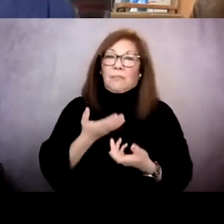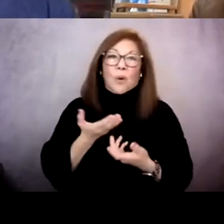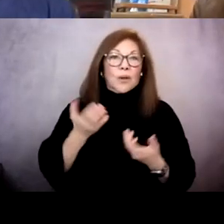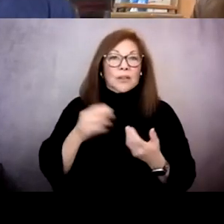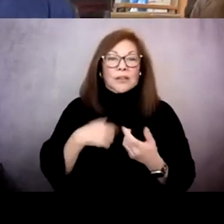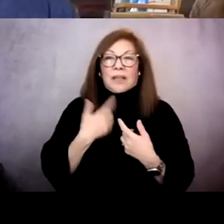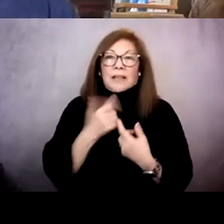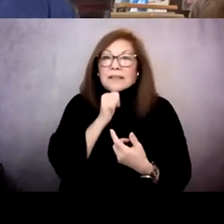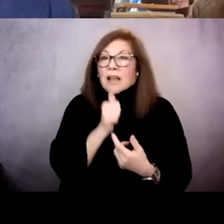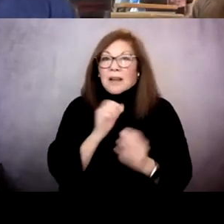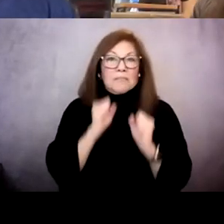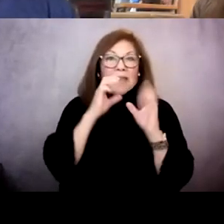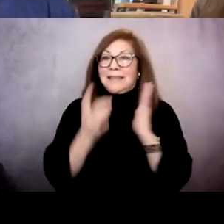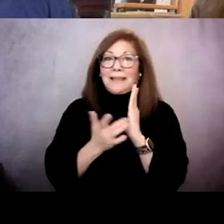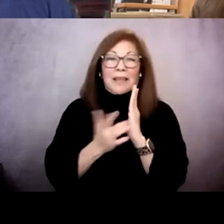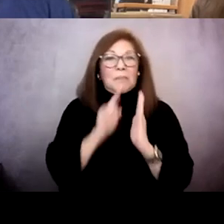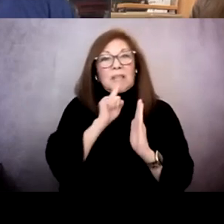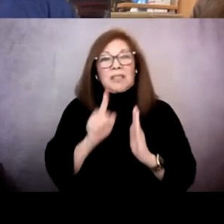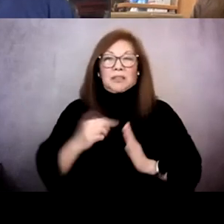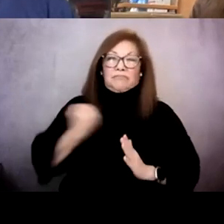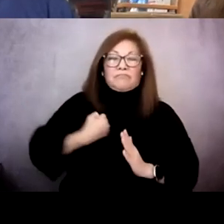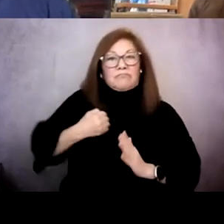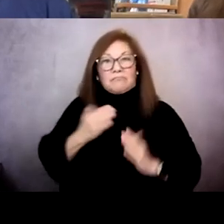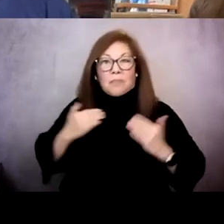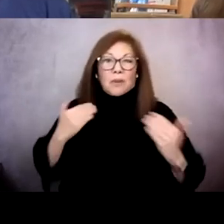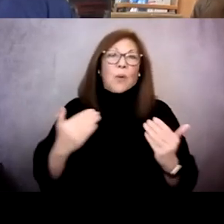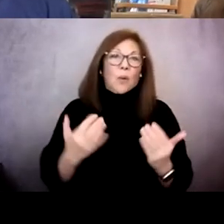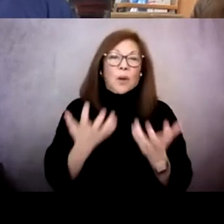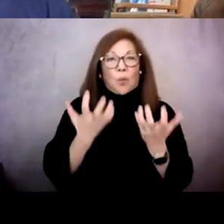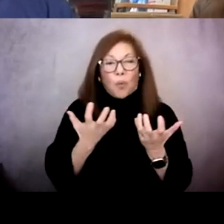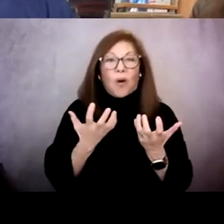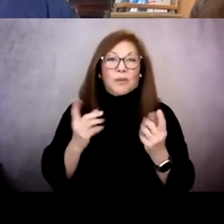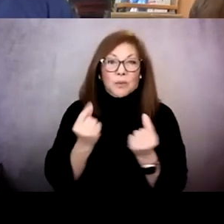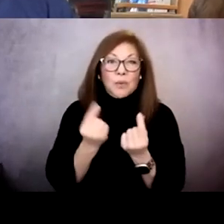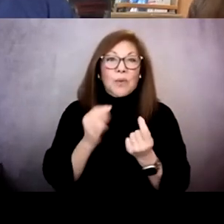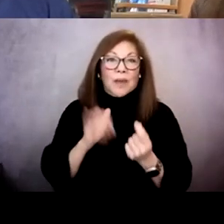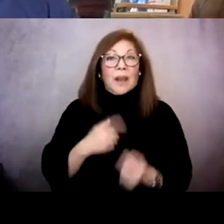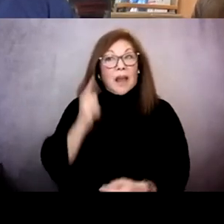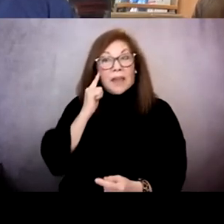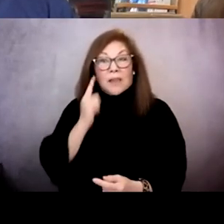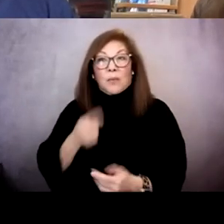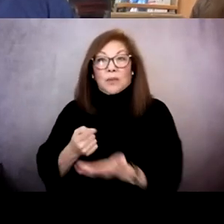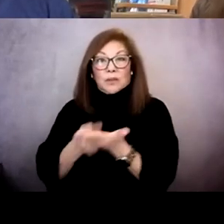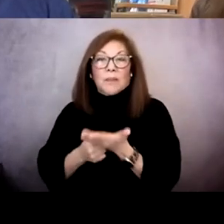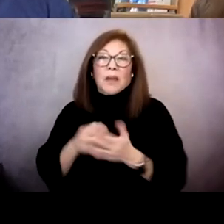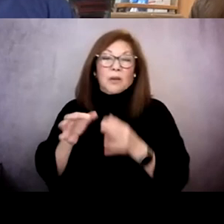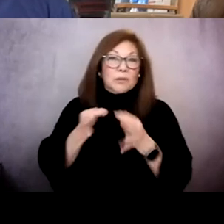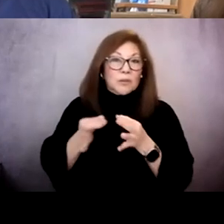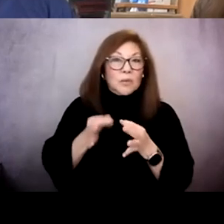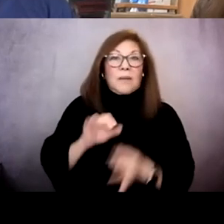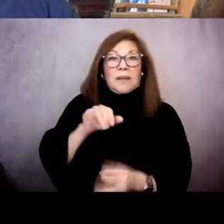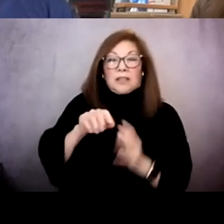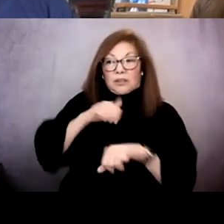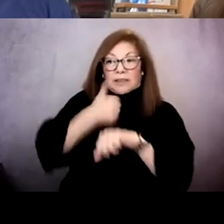or like, it's just like the daring and the like the wanting to do it. And I think like what you're talking about, how you describe starting the Juggernaut,